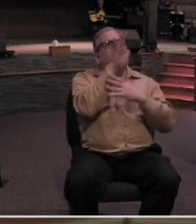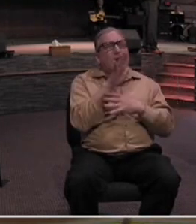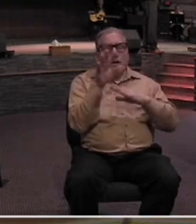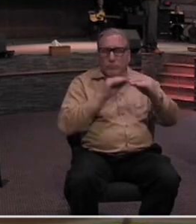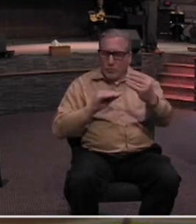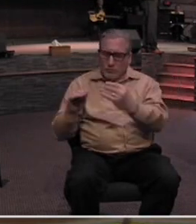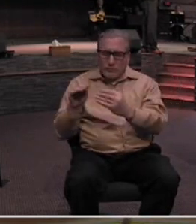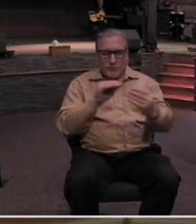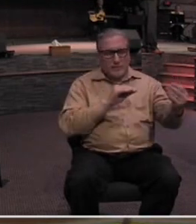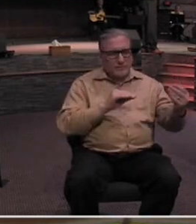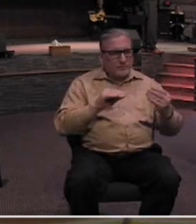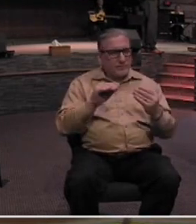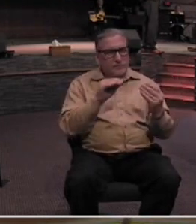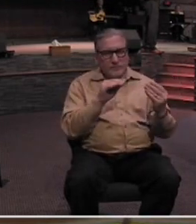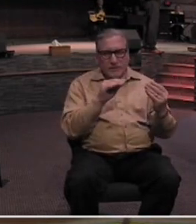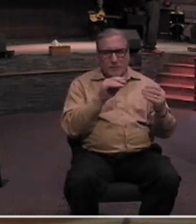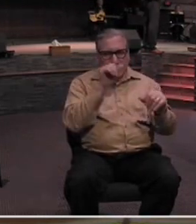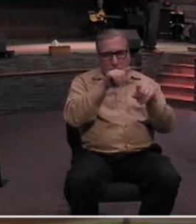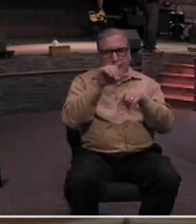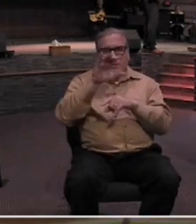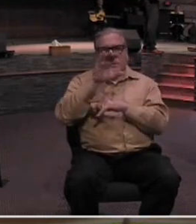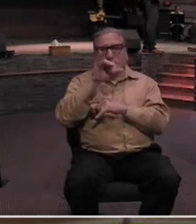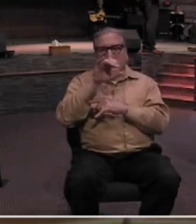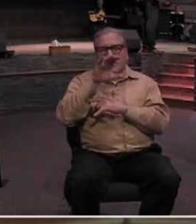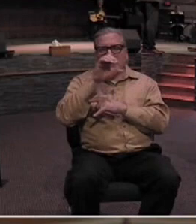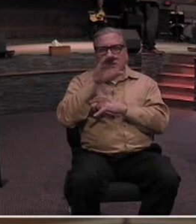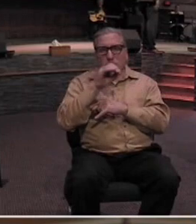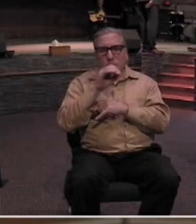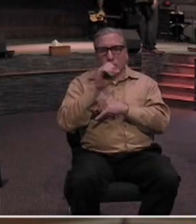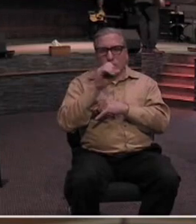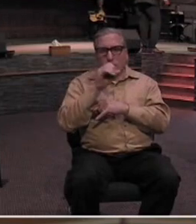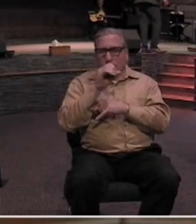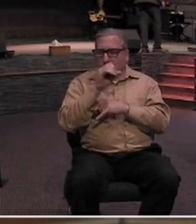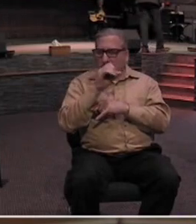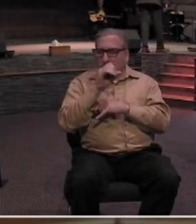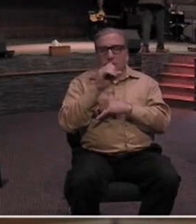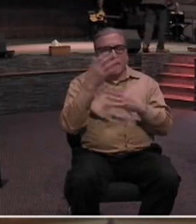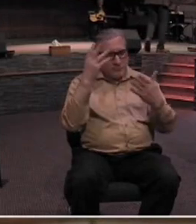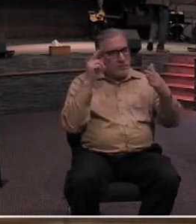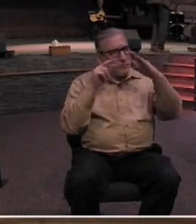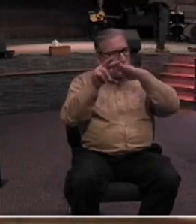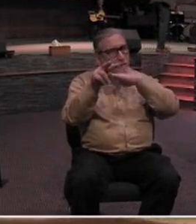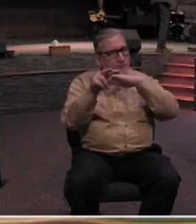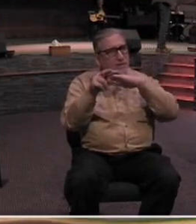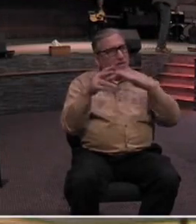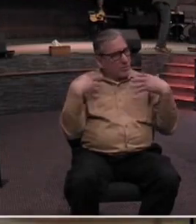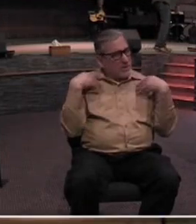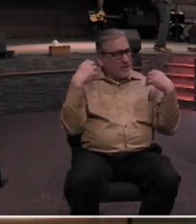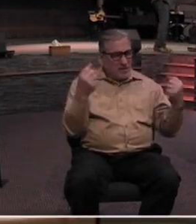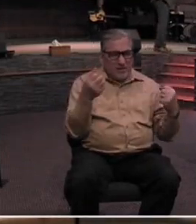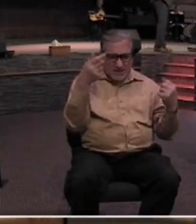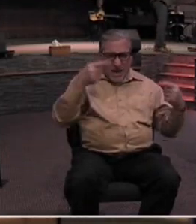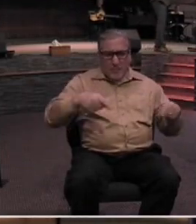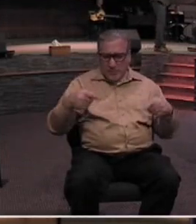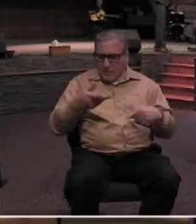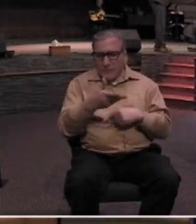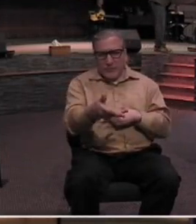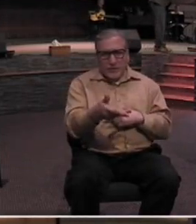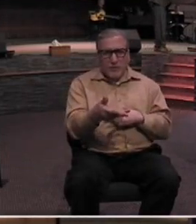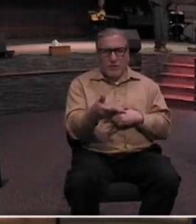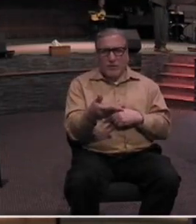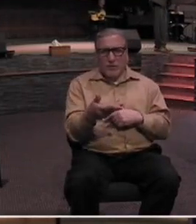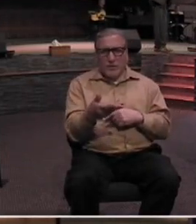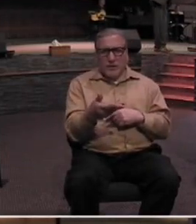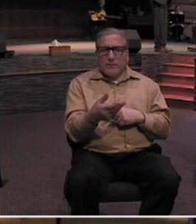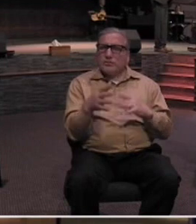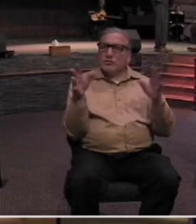evangelist was Brother Jason Sisko, who I considered to have a prophetic ministry. There were healings. There were so many wonderful things. And it